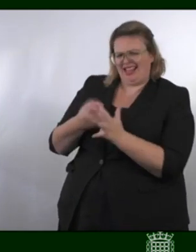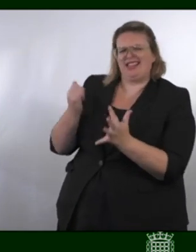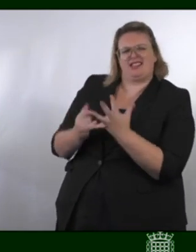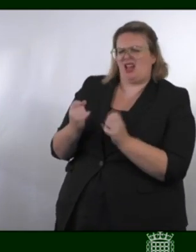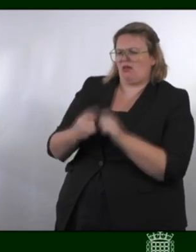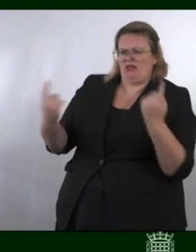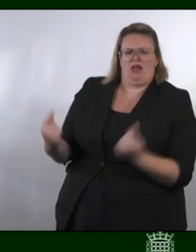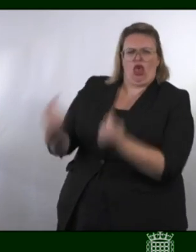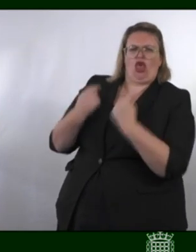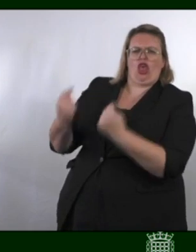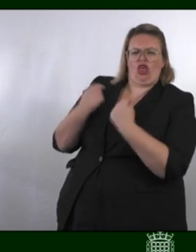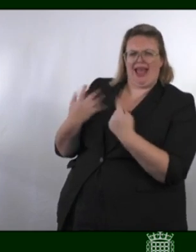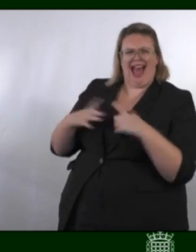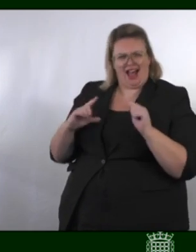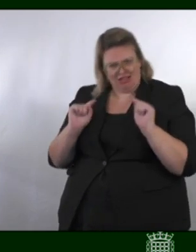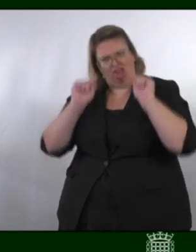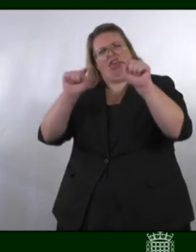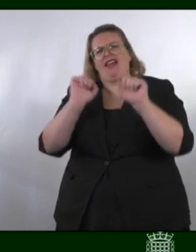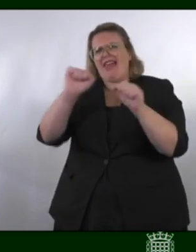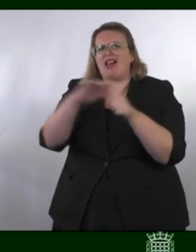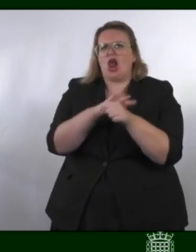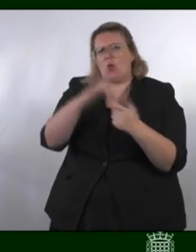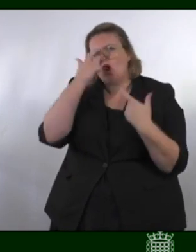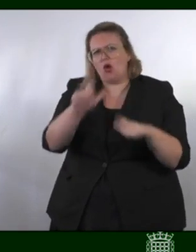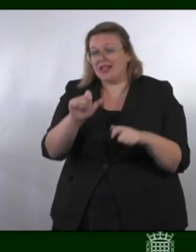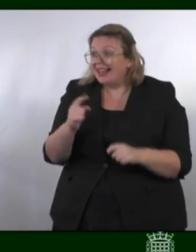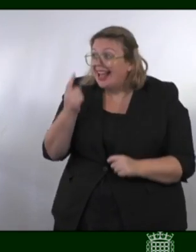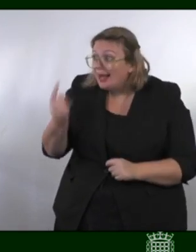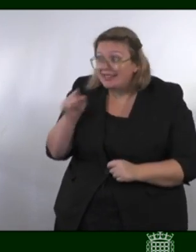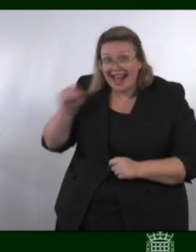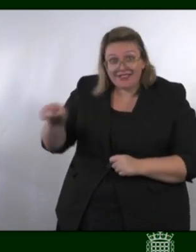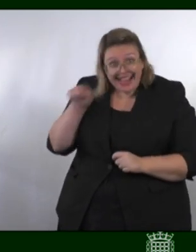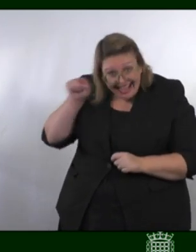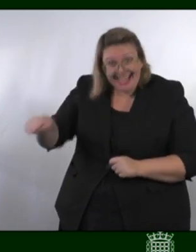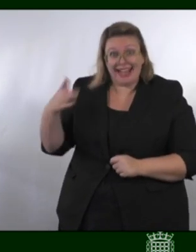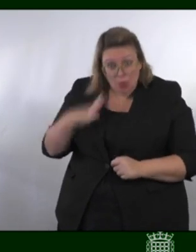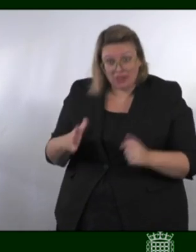attack local lockdowns when he wants to plunge the whole country,